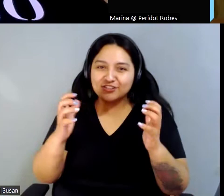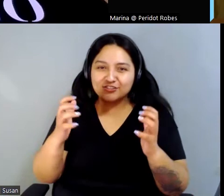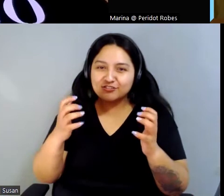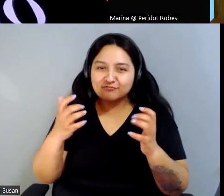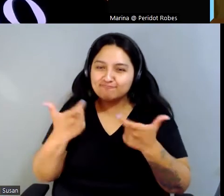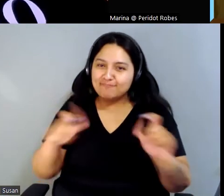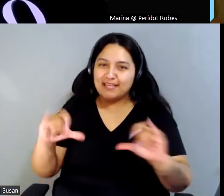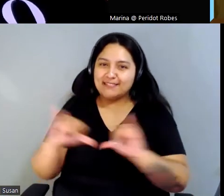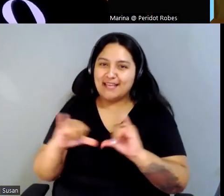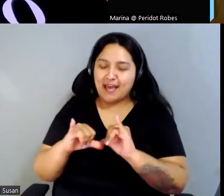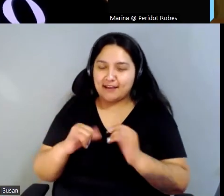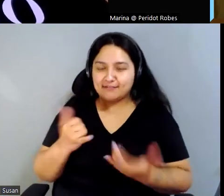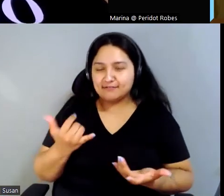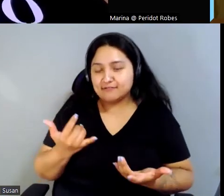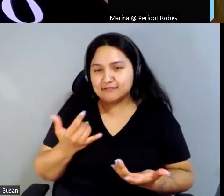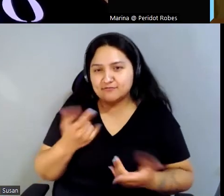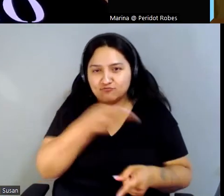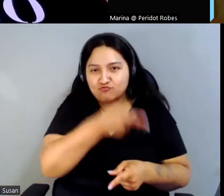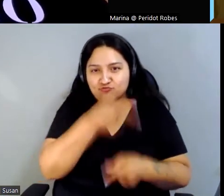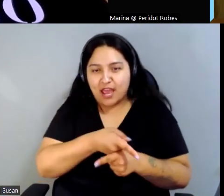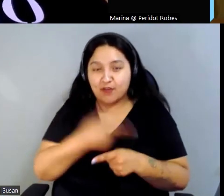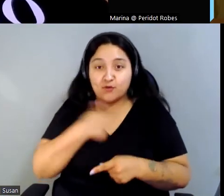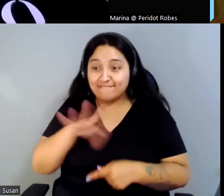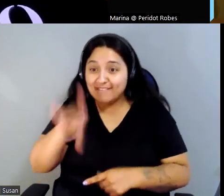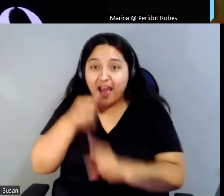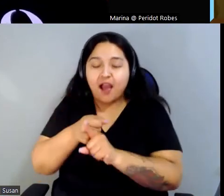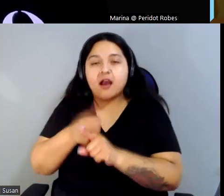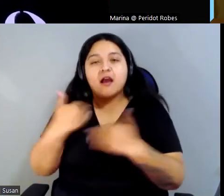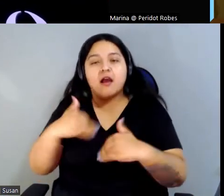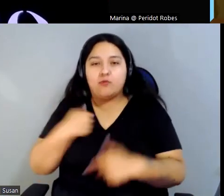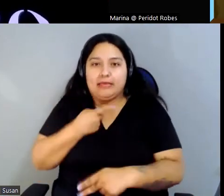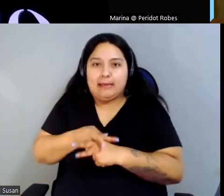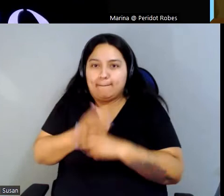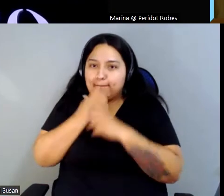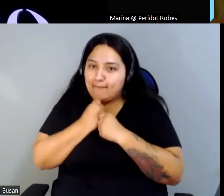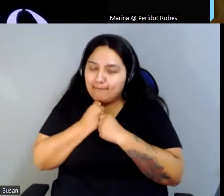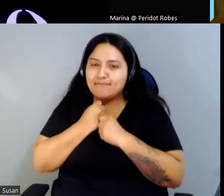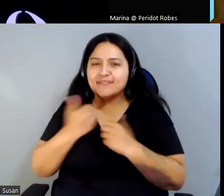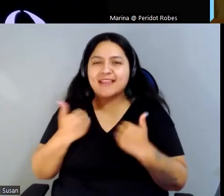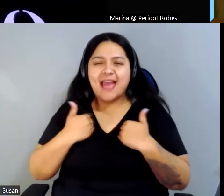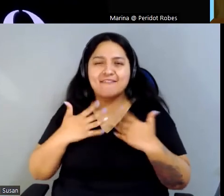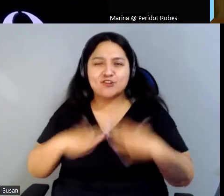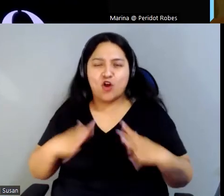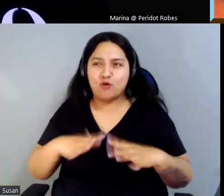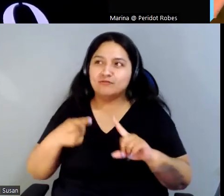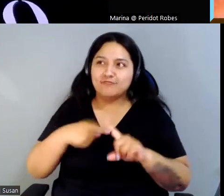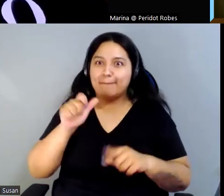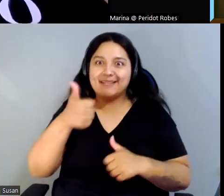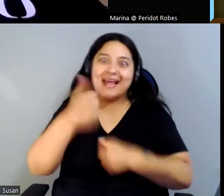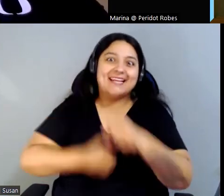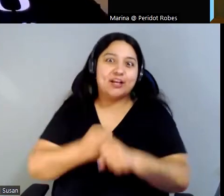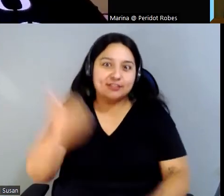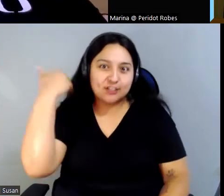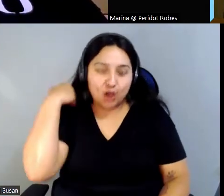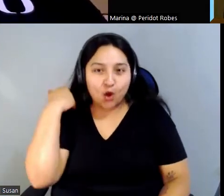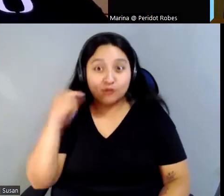have things that are like 10 years old at this point. I still have a dress from Beth Ditto's collection with Evans in I 2010,